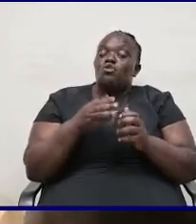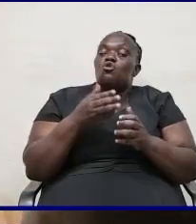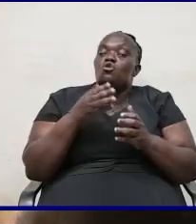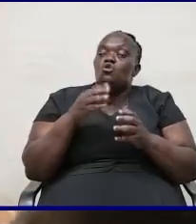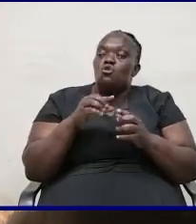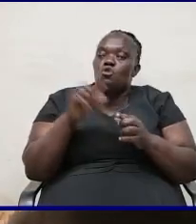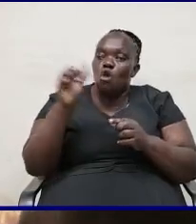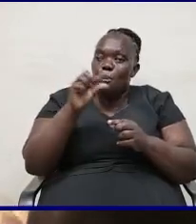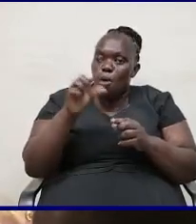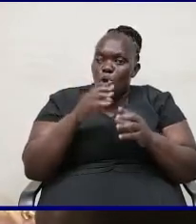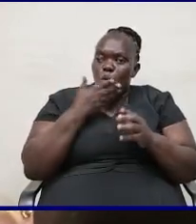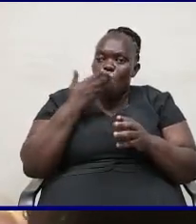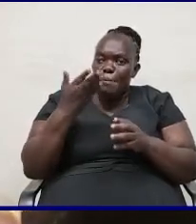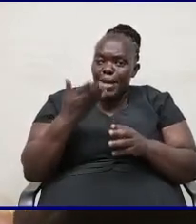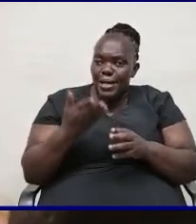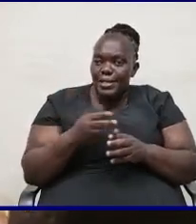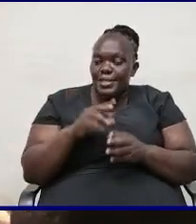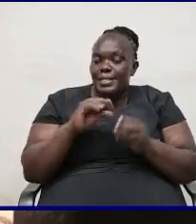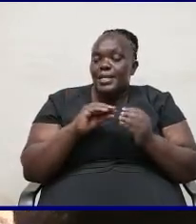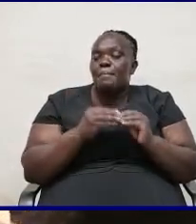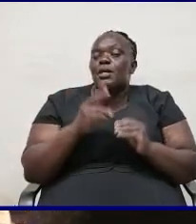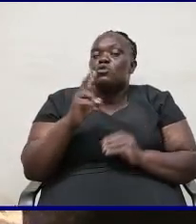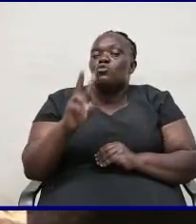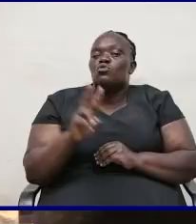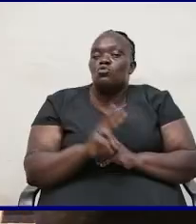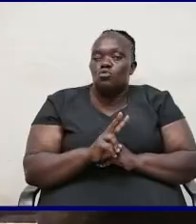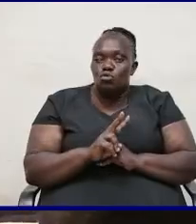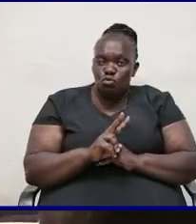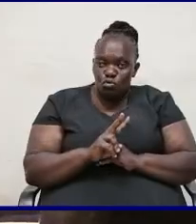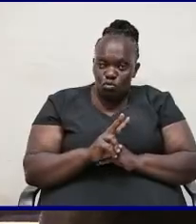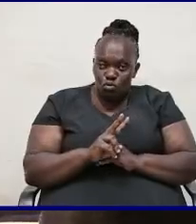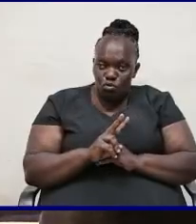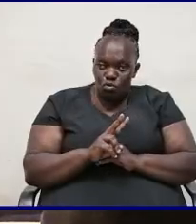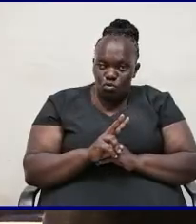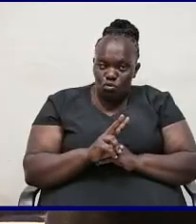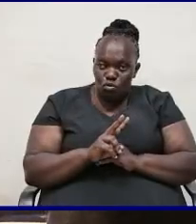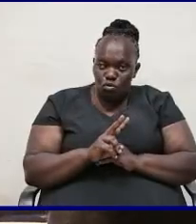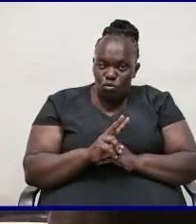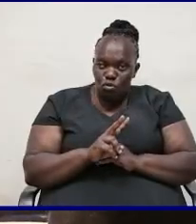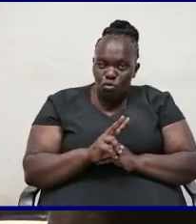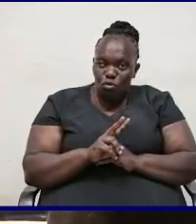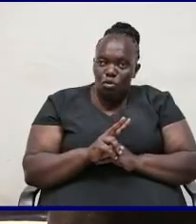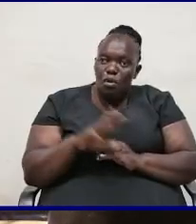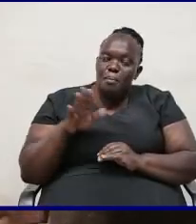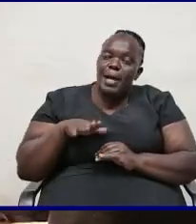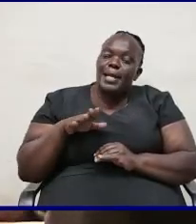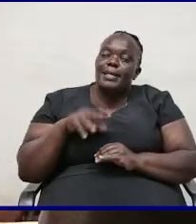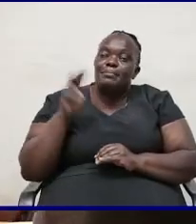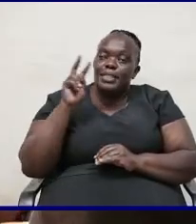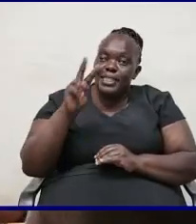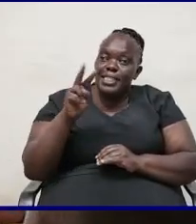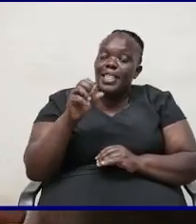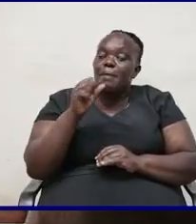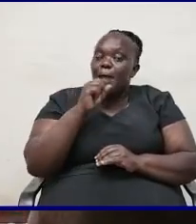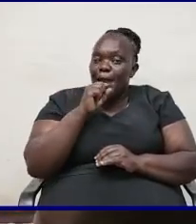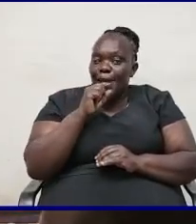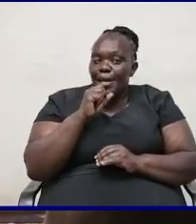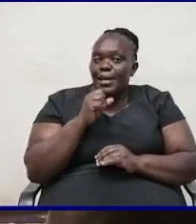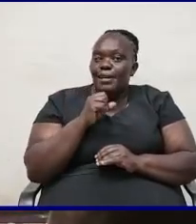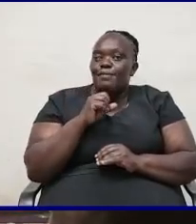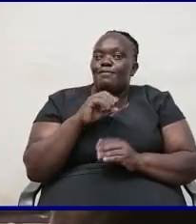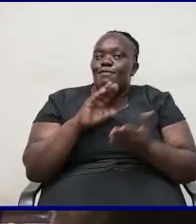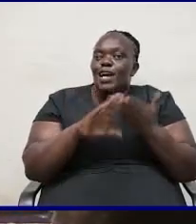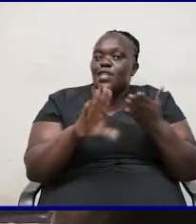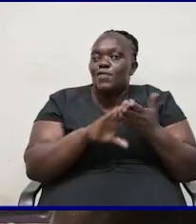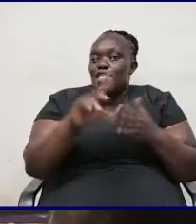Thank you. Thank you. That's question number two. Yes, who is new? Madam here. Let's have the mic quickly. Pass it on